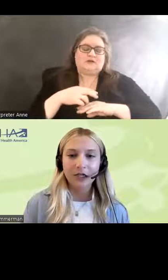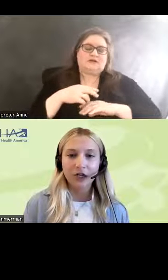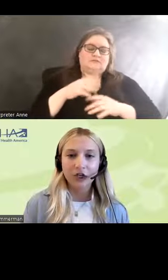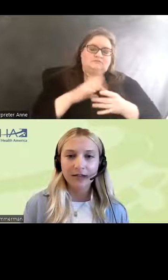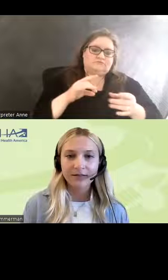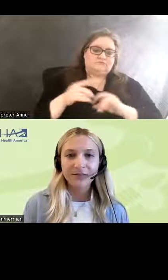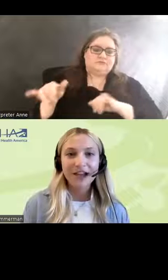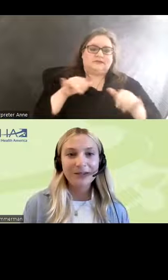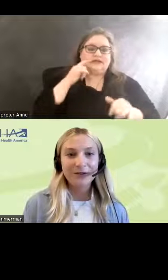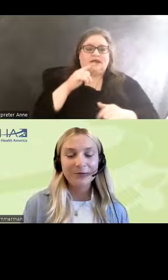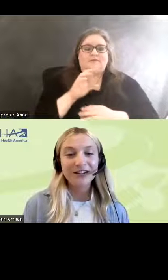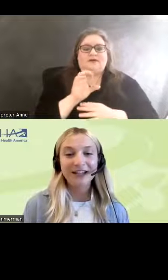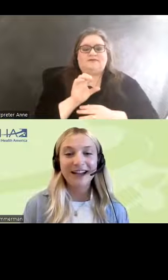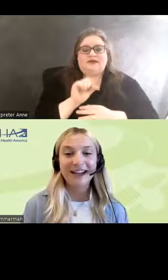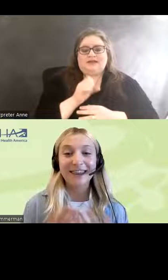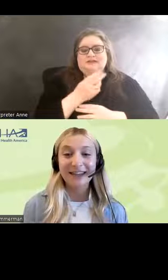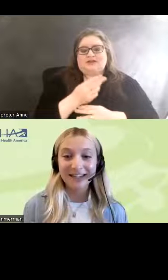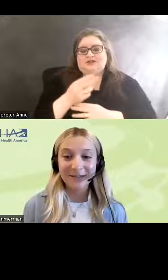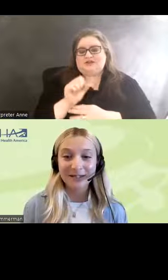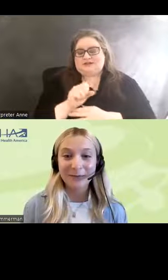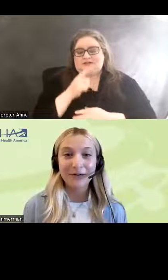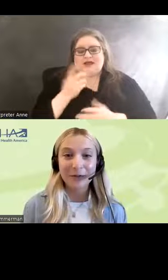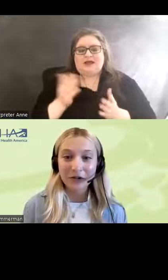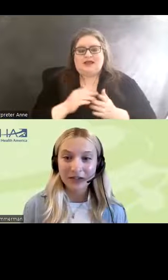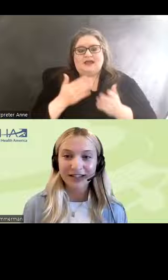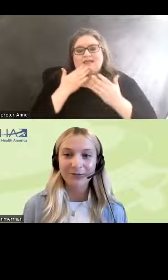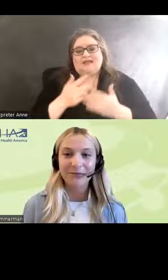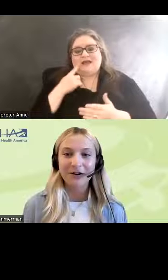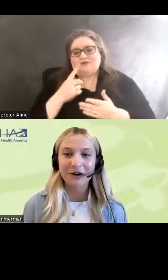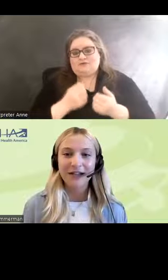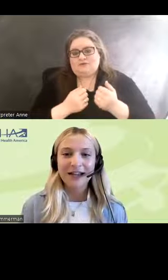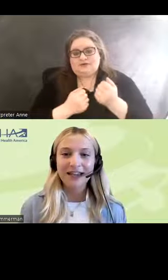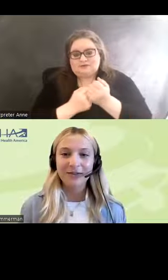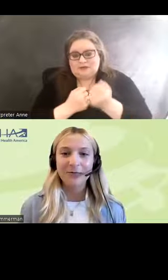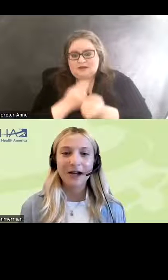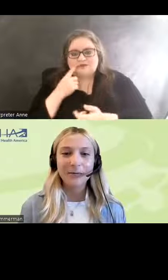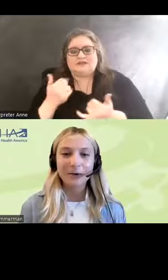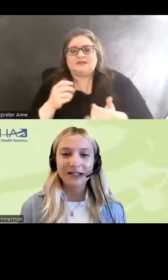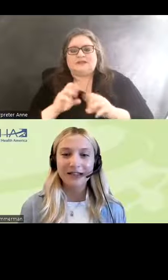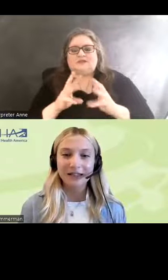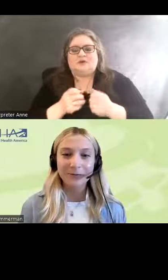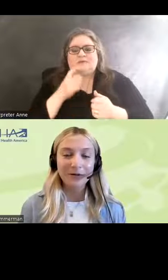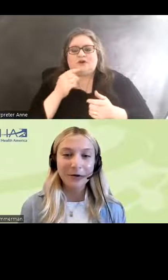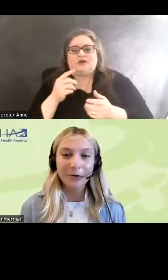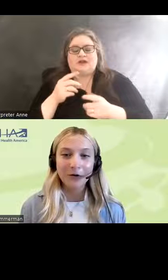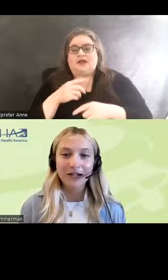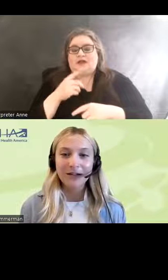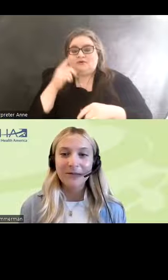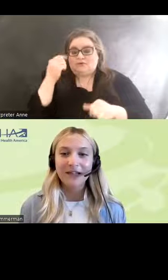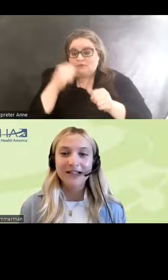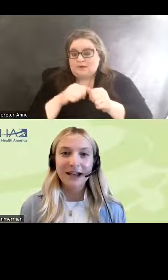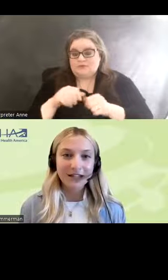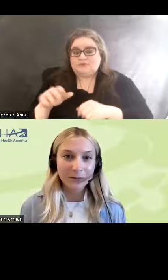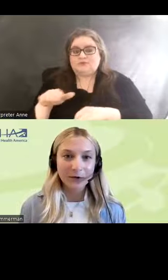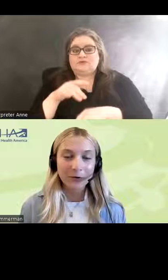or HHS. We do want to again thank SAMHSA for sponsoring this webinar and remind folks that this will be recorded.